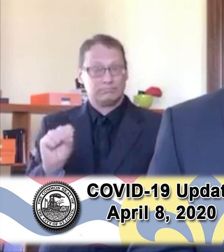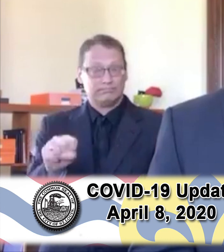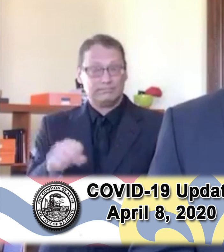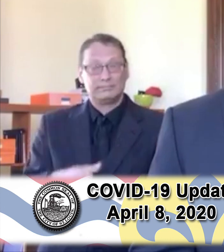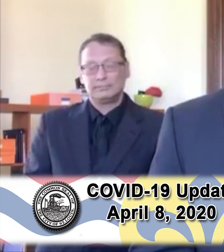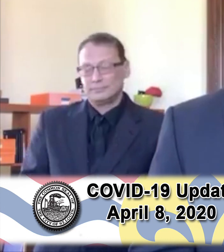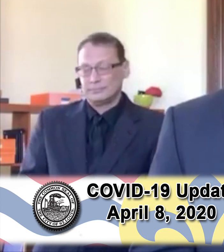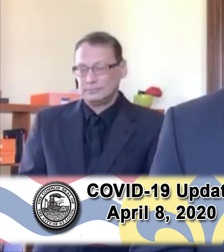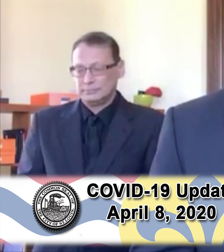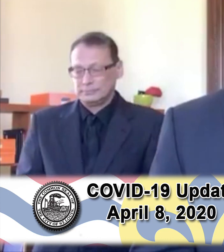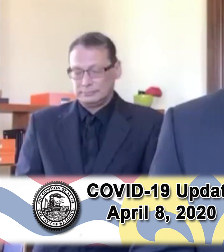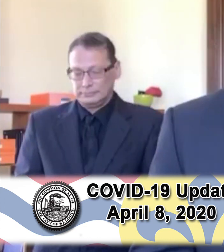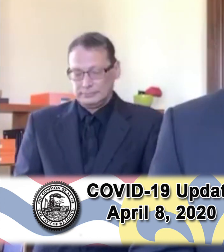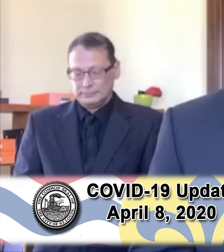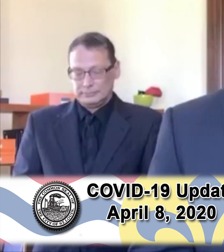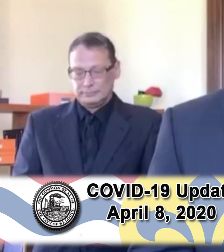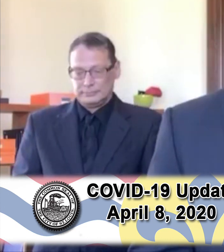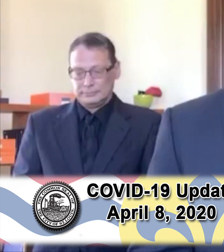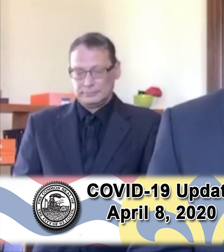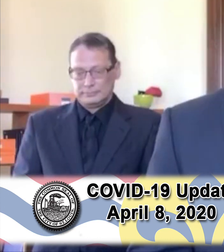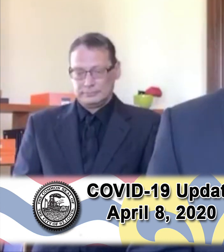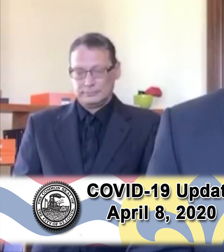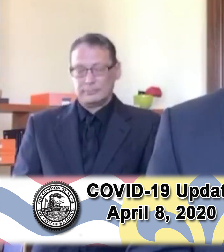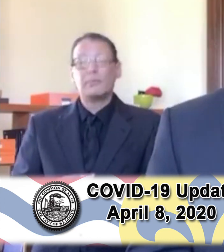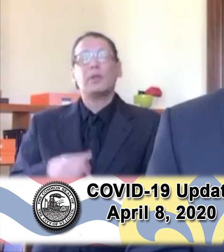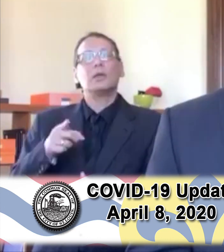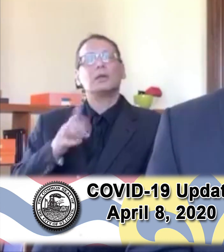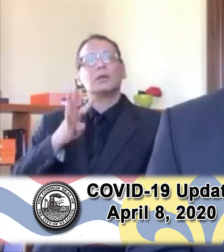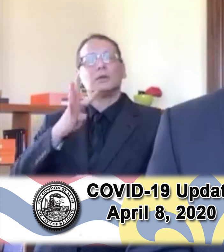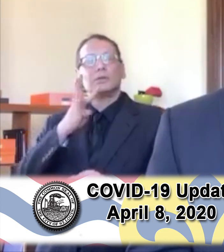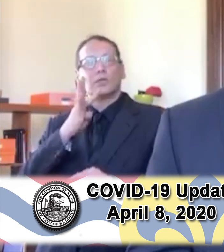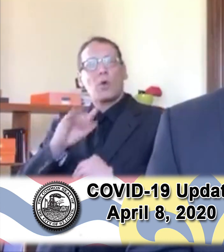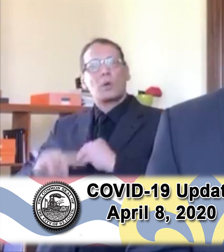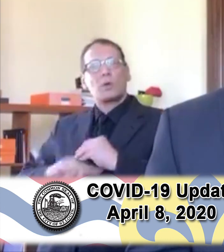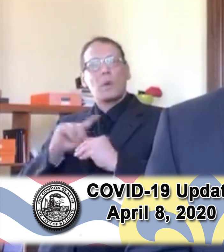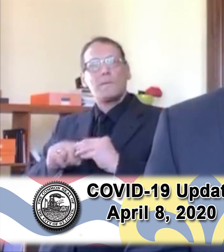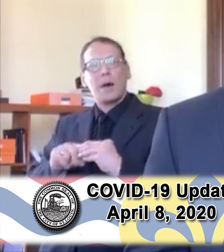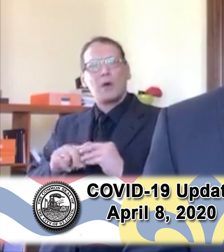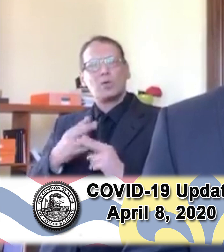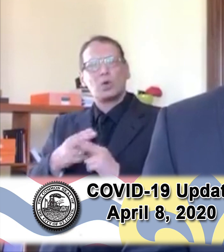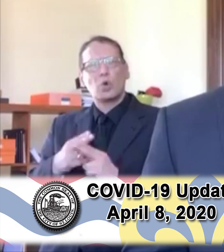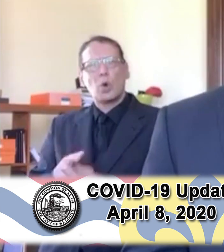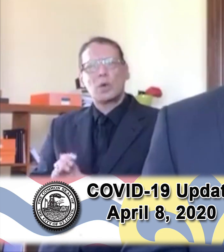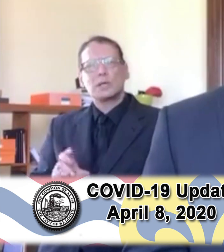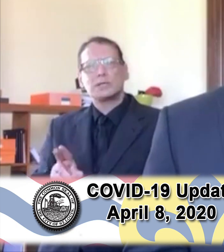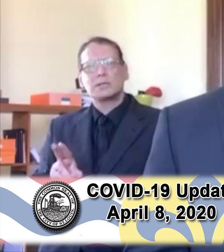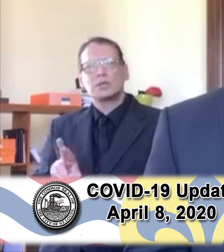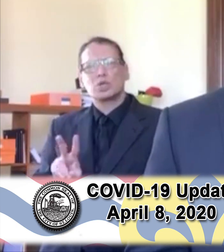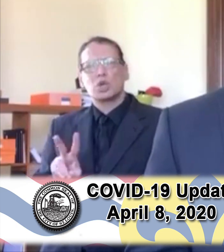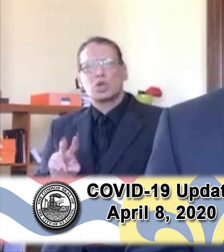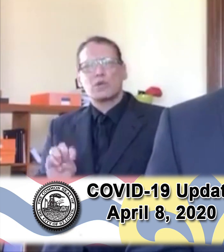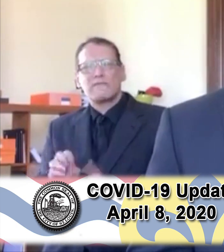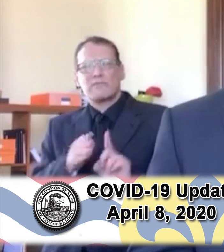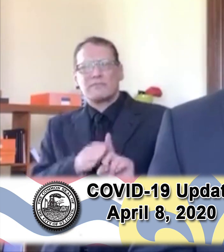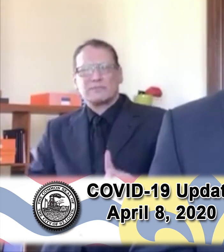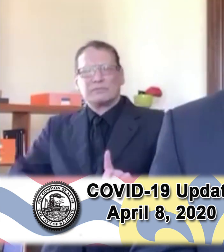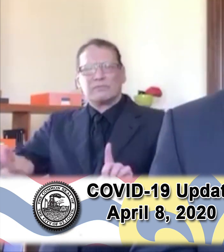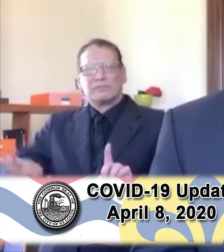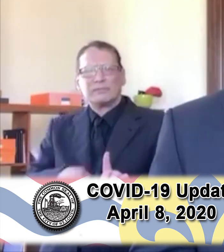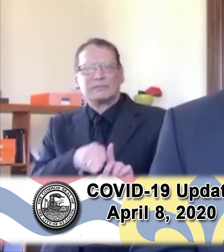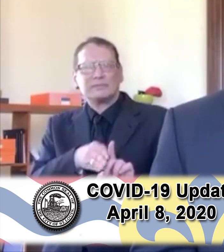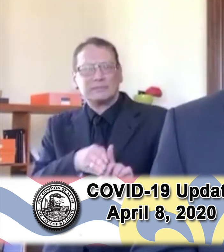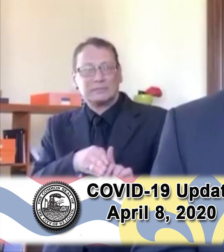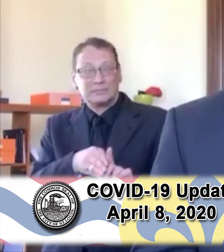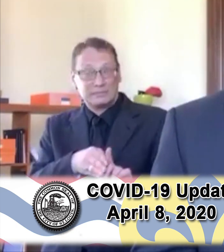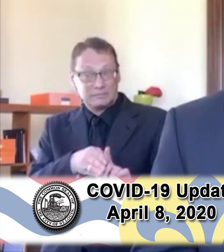Awesome. So can you talk about the curve? Is it bending in the city yet? Are there projections on maybe